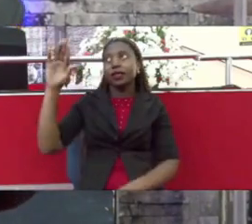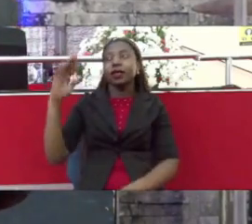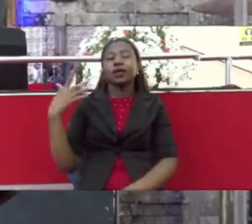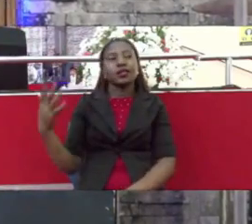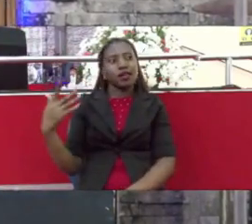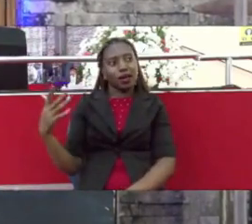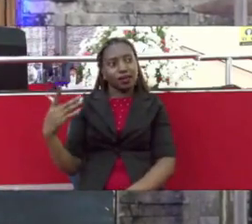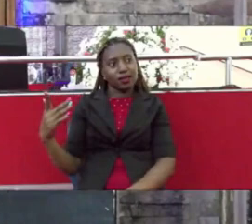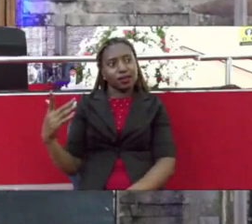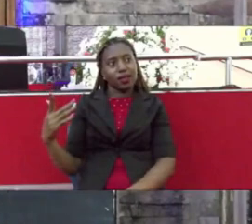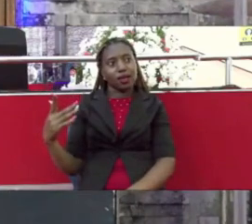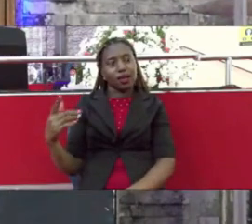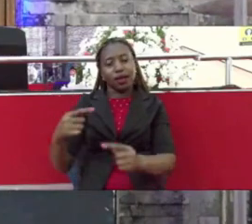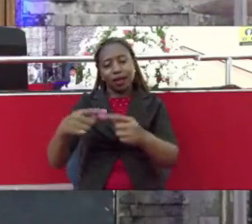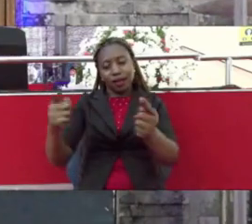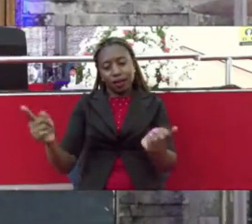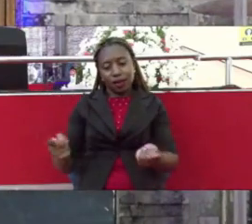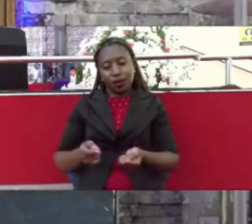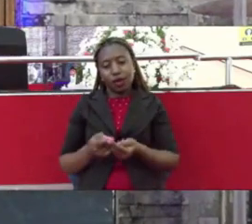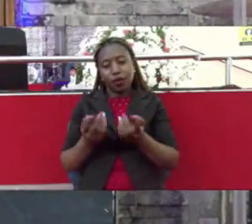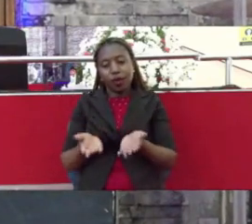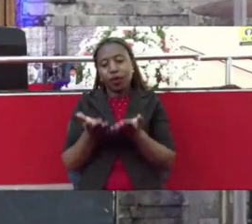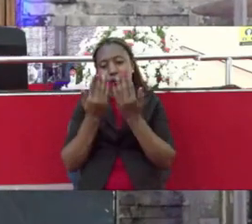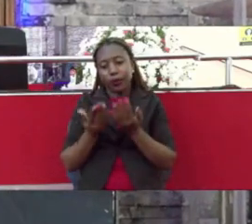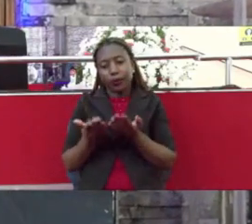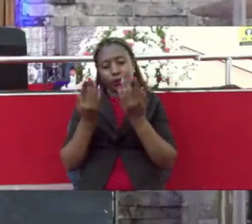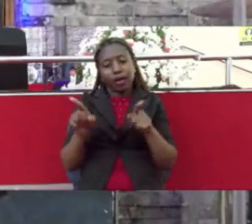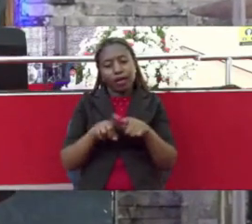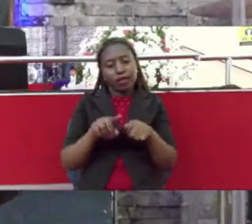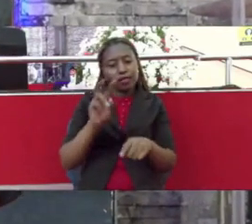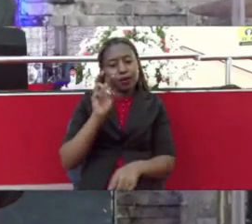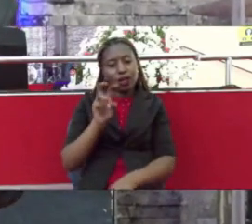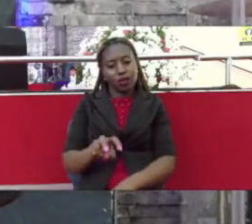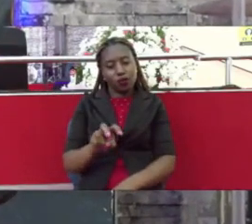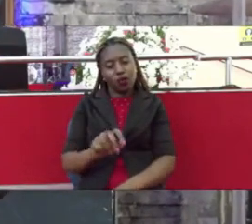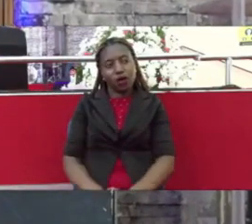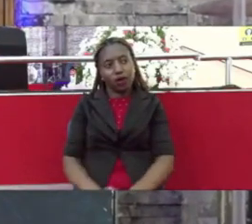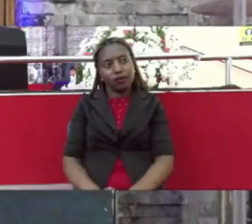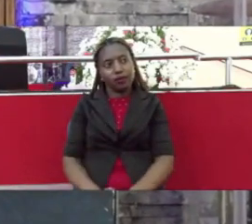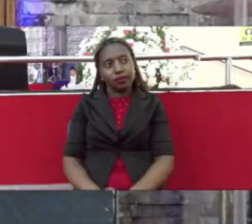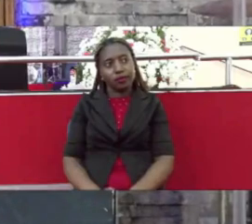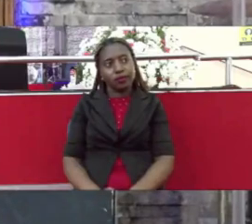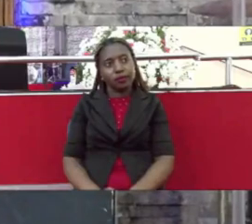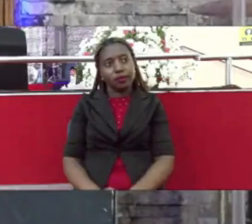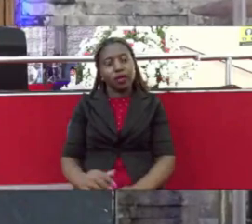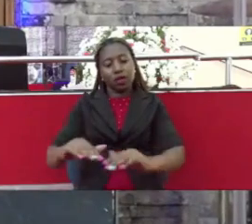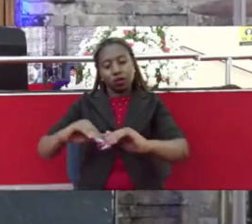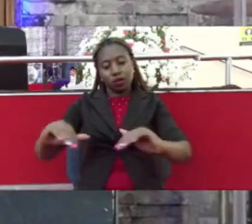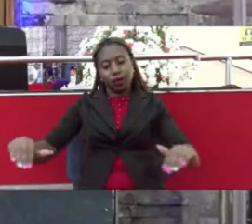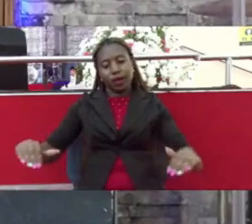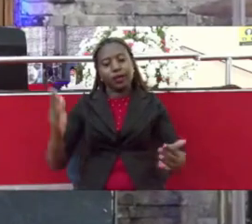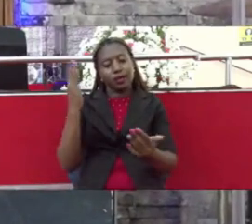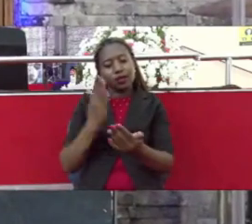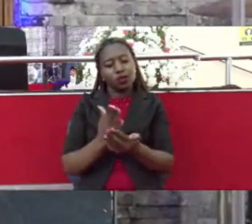yake ameshikilia. His winnowing fork. Aha, ile kifaa cha kupepeta. So to separate the truly